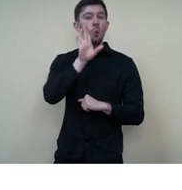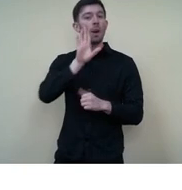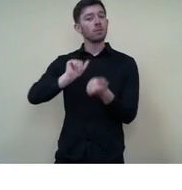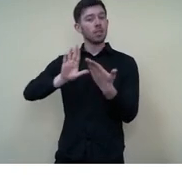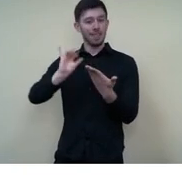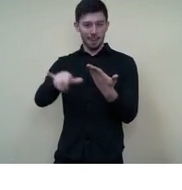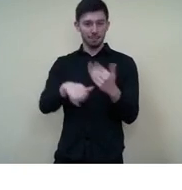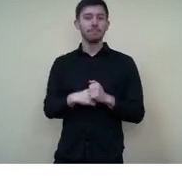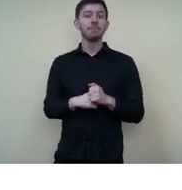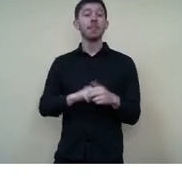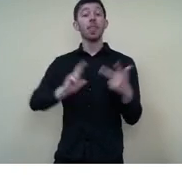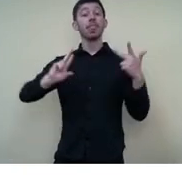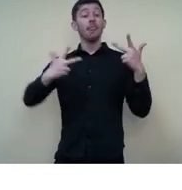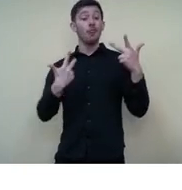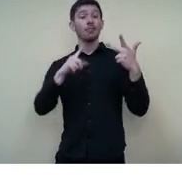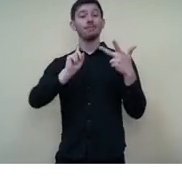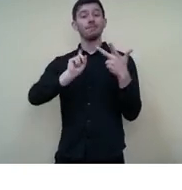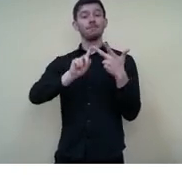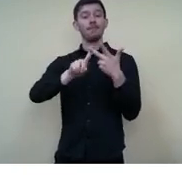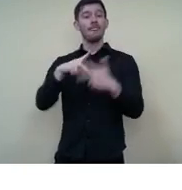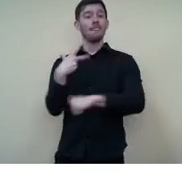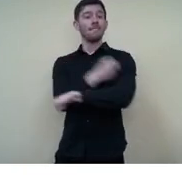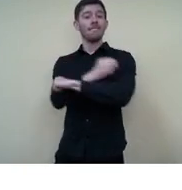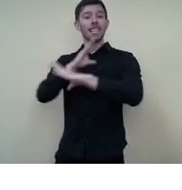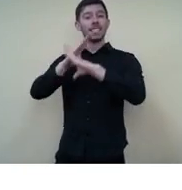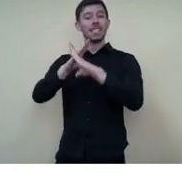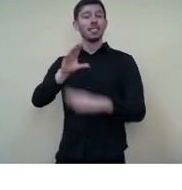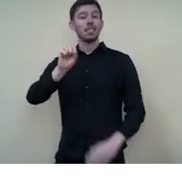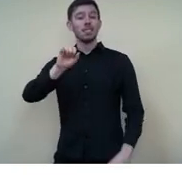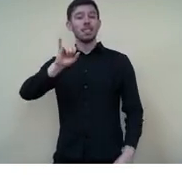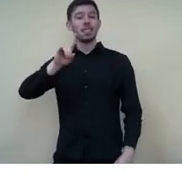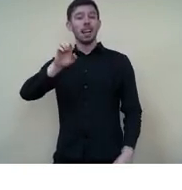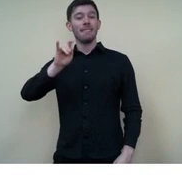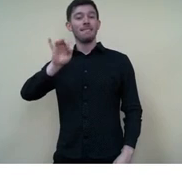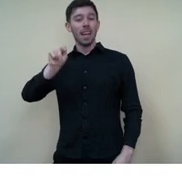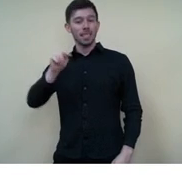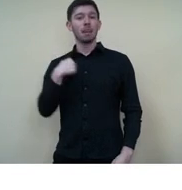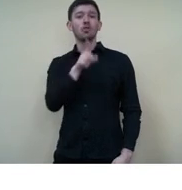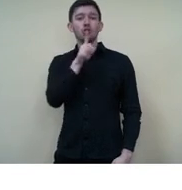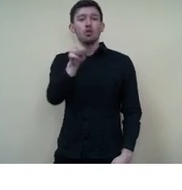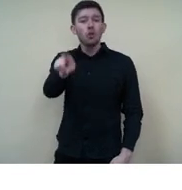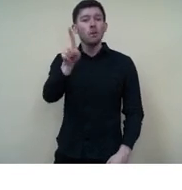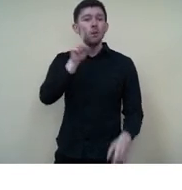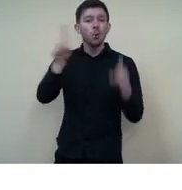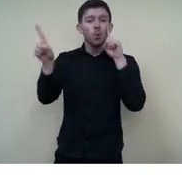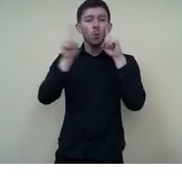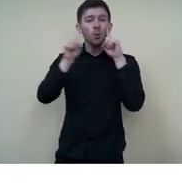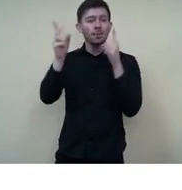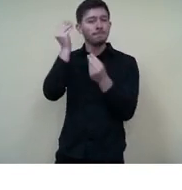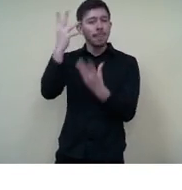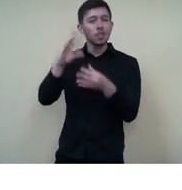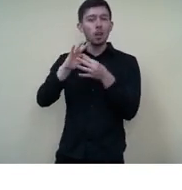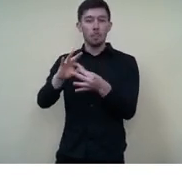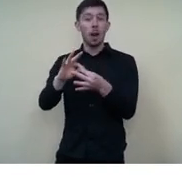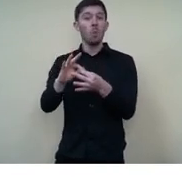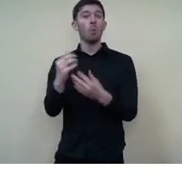today as well. The third big one is the vaccine side effects, which I'm sure you guys have heard some very recent news about the side effects of one